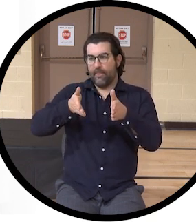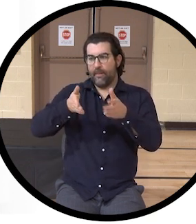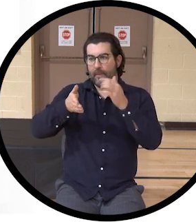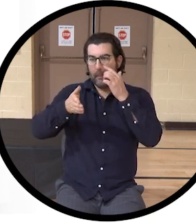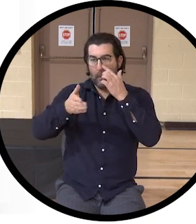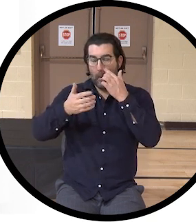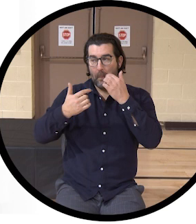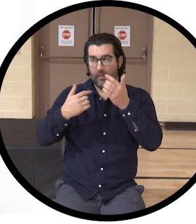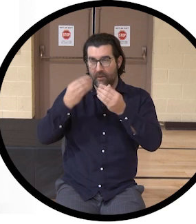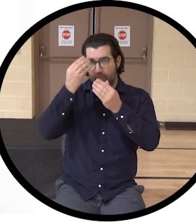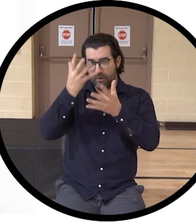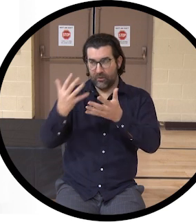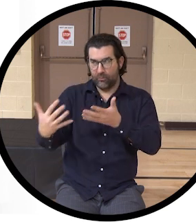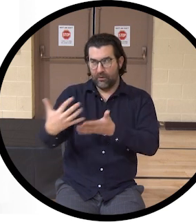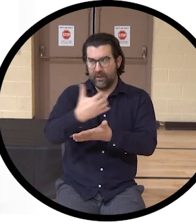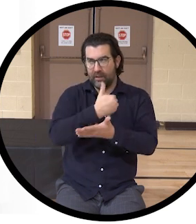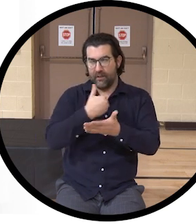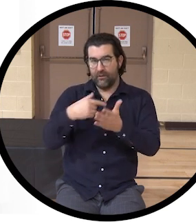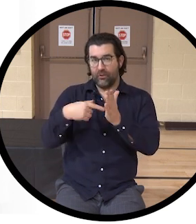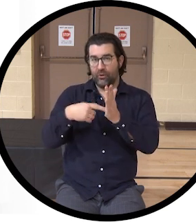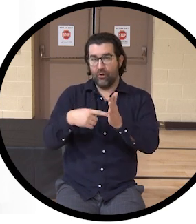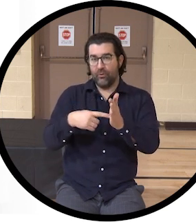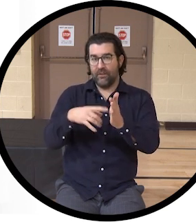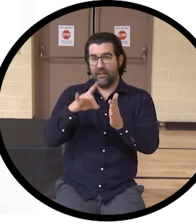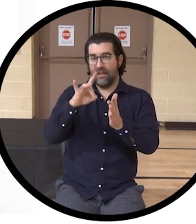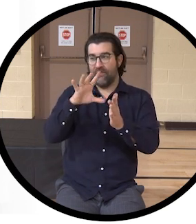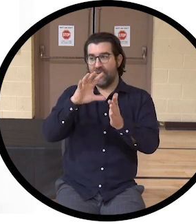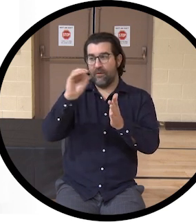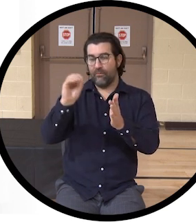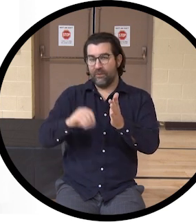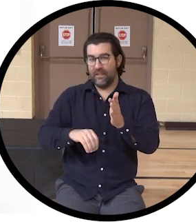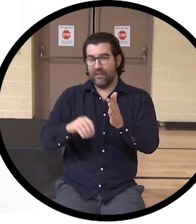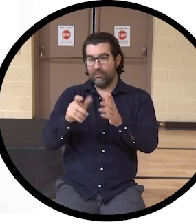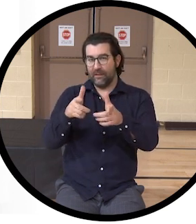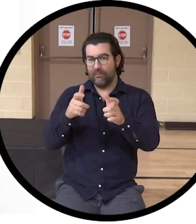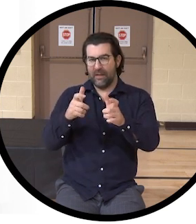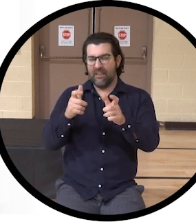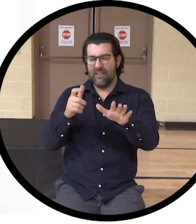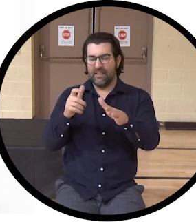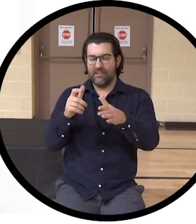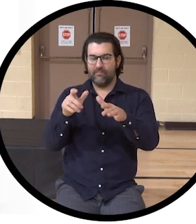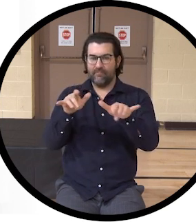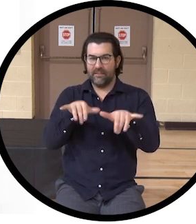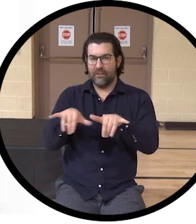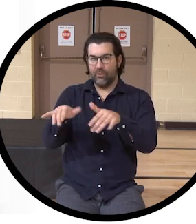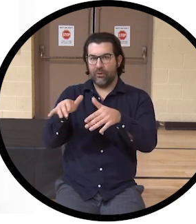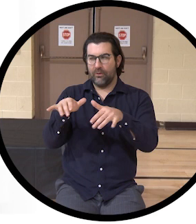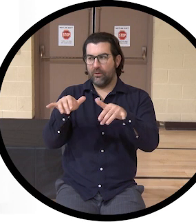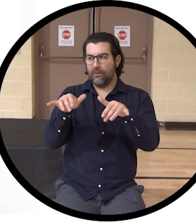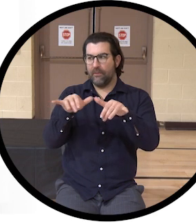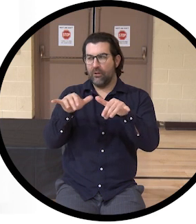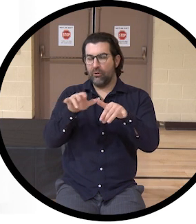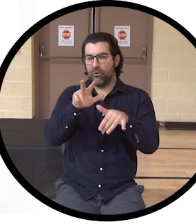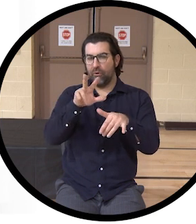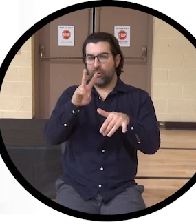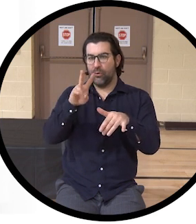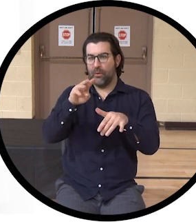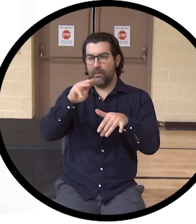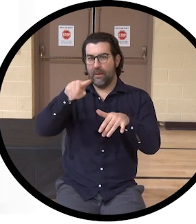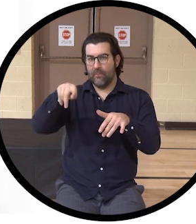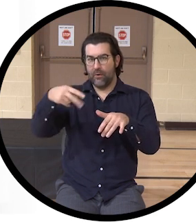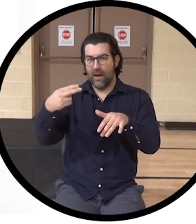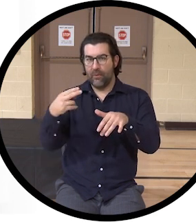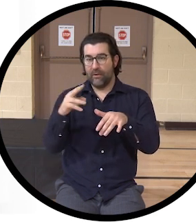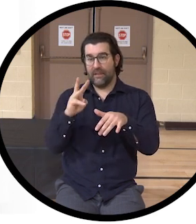Data that we have collected shows that 85th percentile speed, which is our standard measure, is 32 miles per hour with